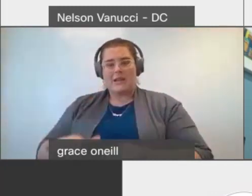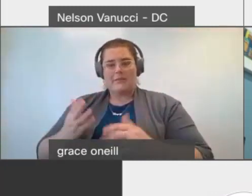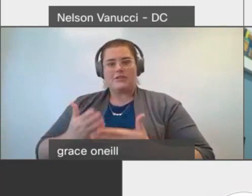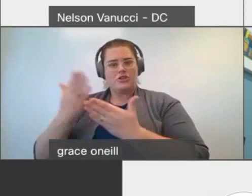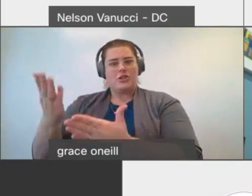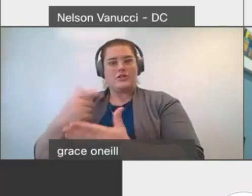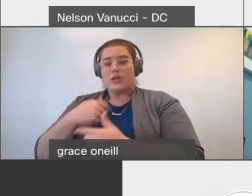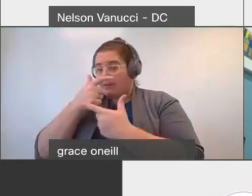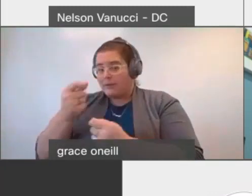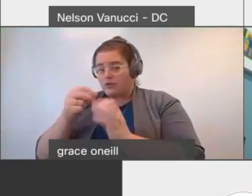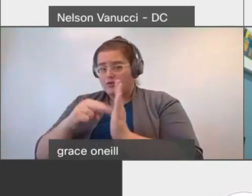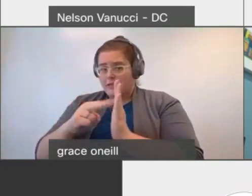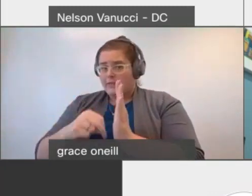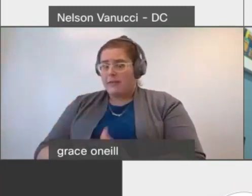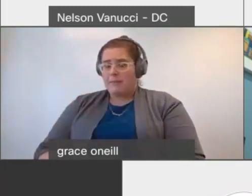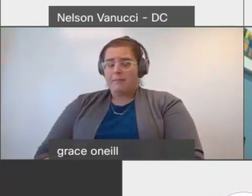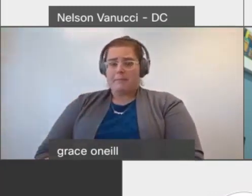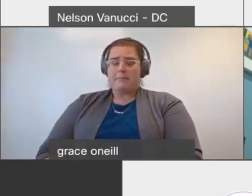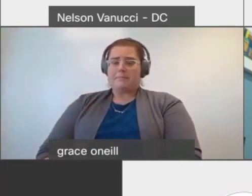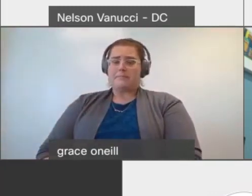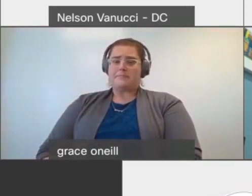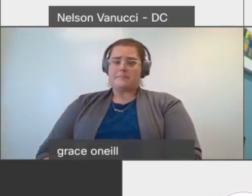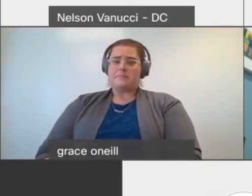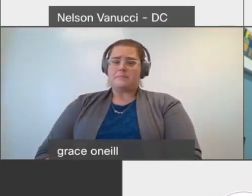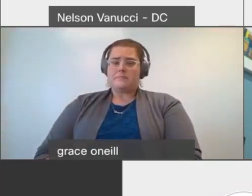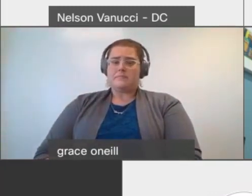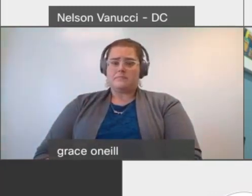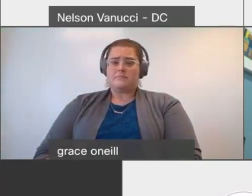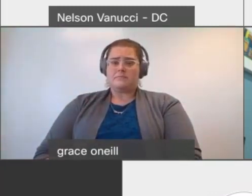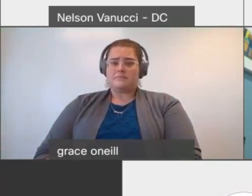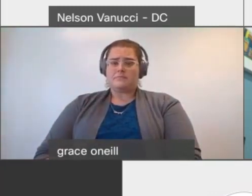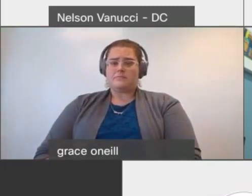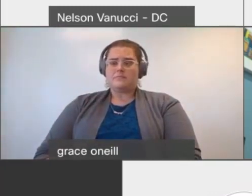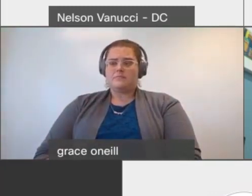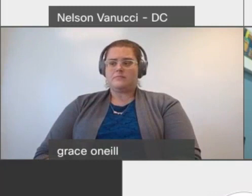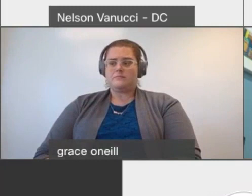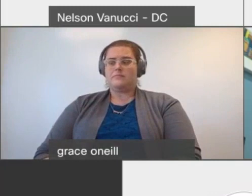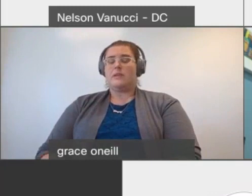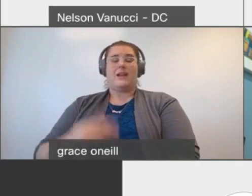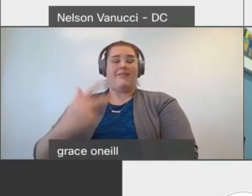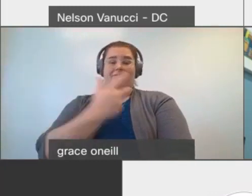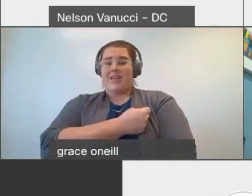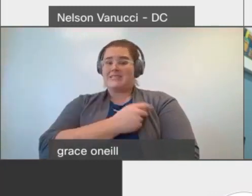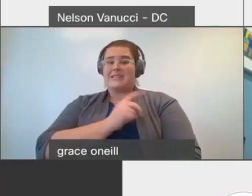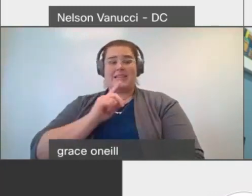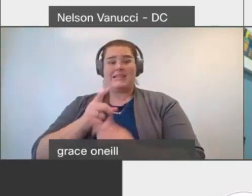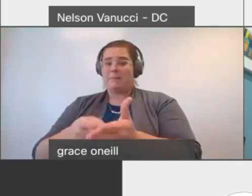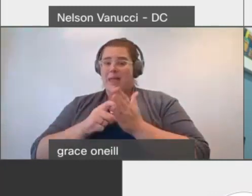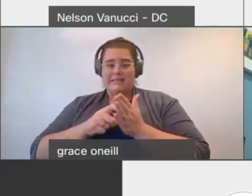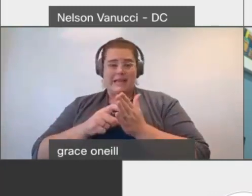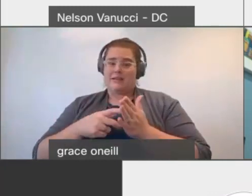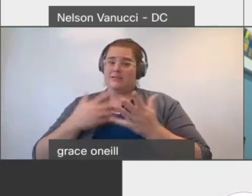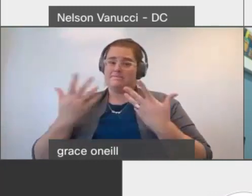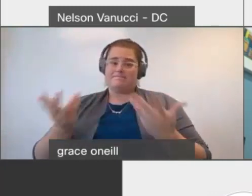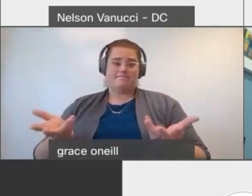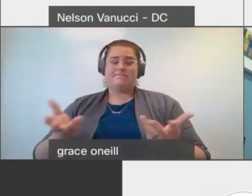see them. There is a mandate for the vaccination. So I don't